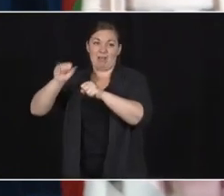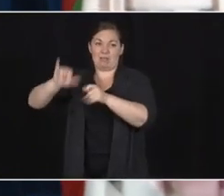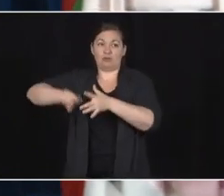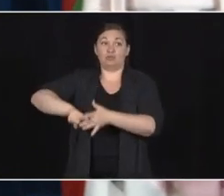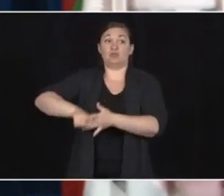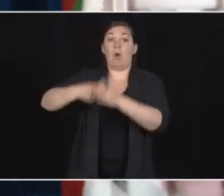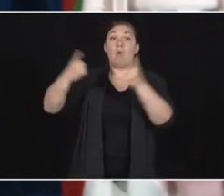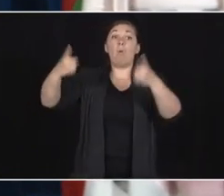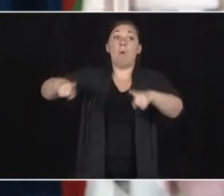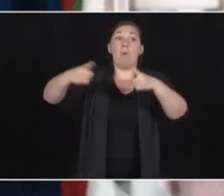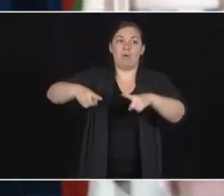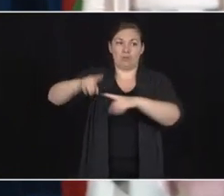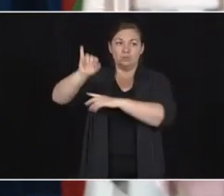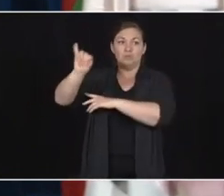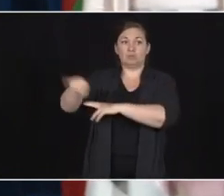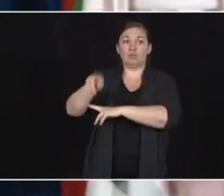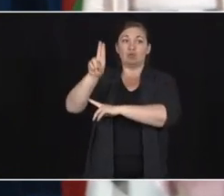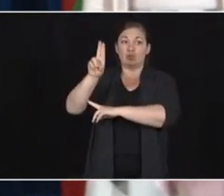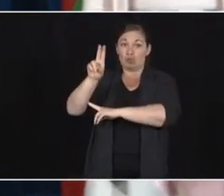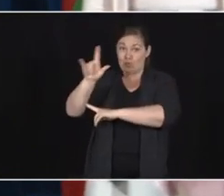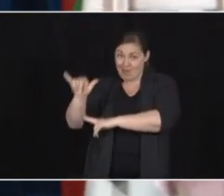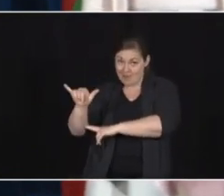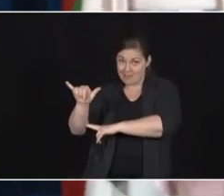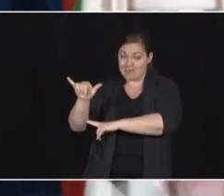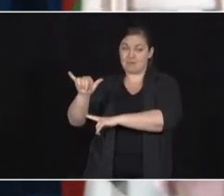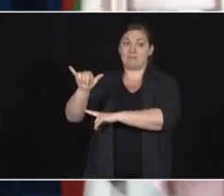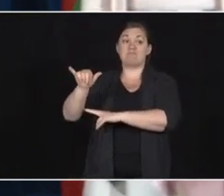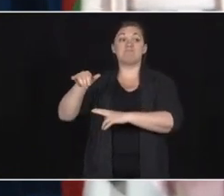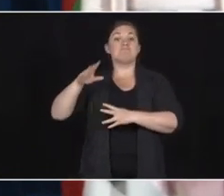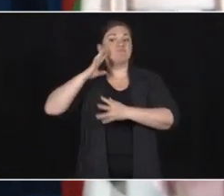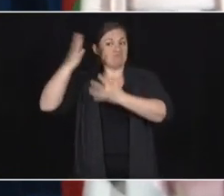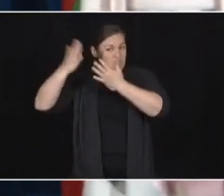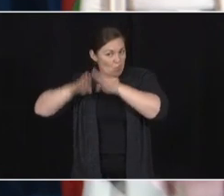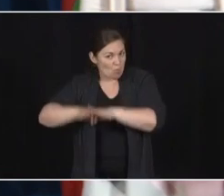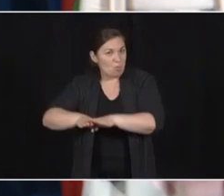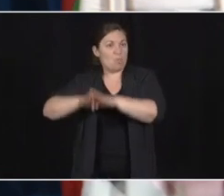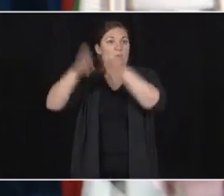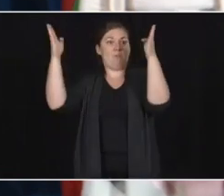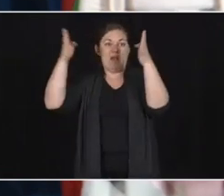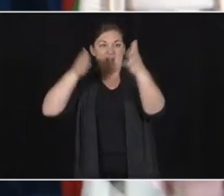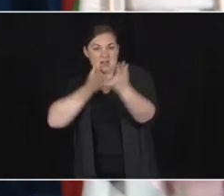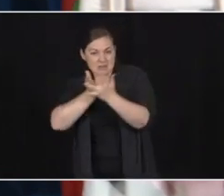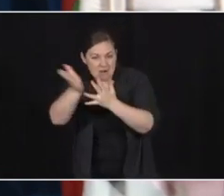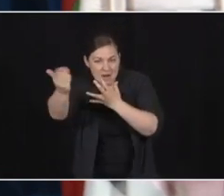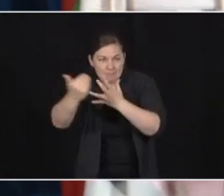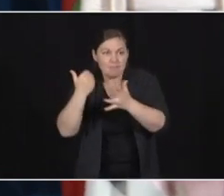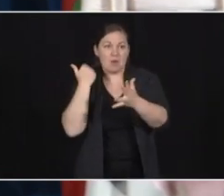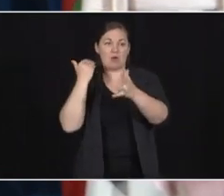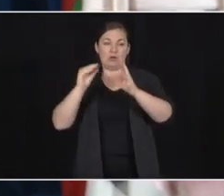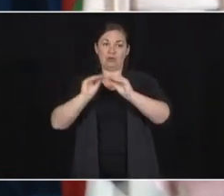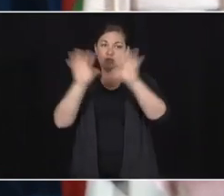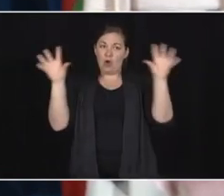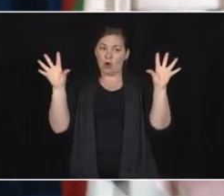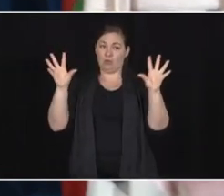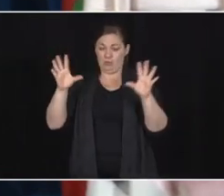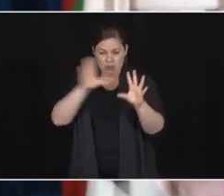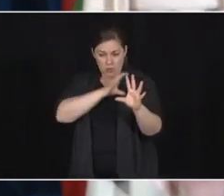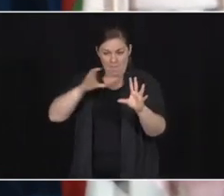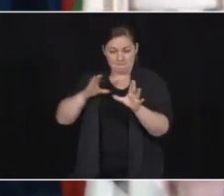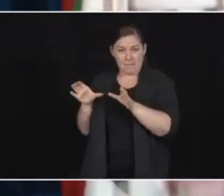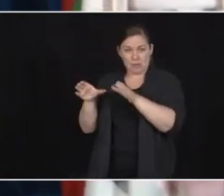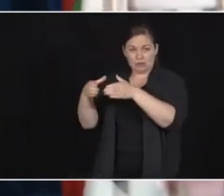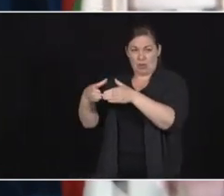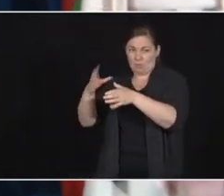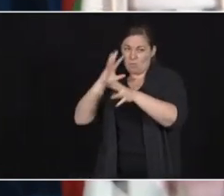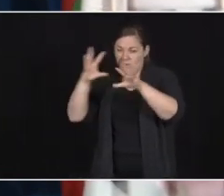an open, transparent, and independent commission. We will get to the bottom of this as quickly as possible.